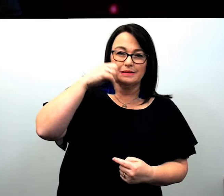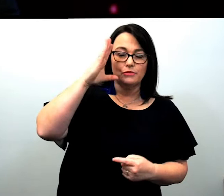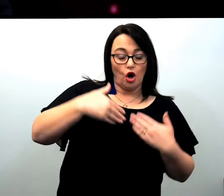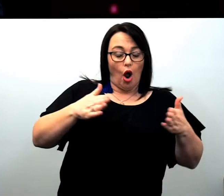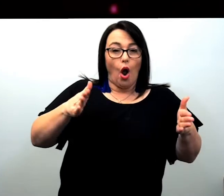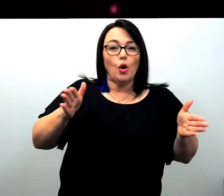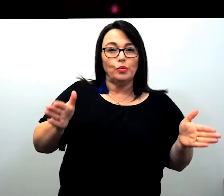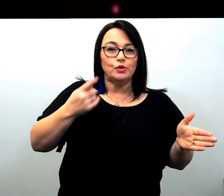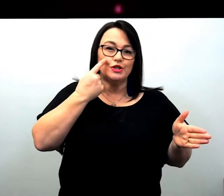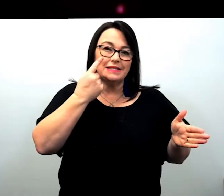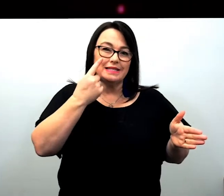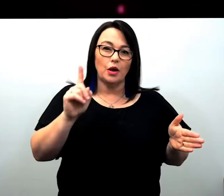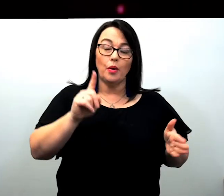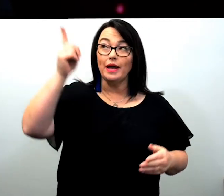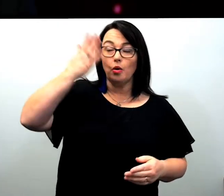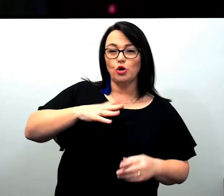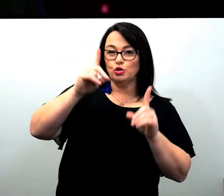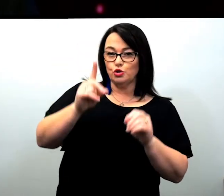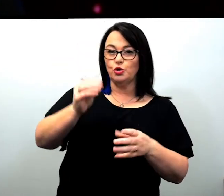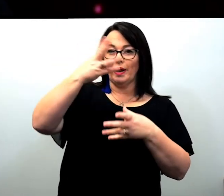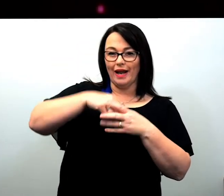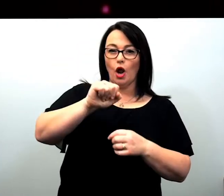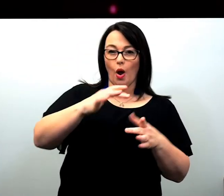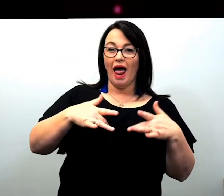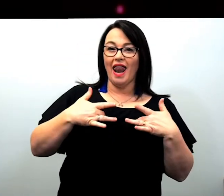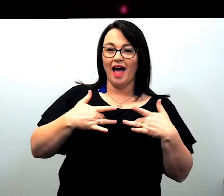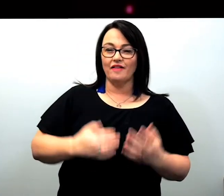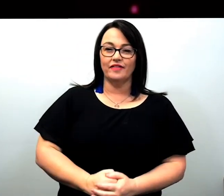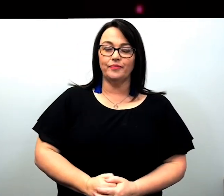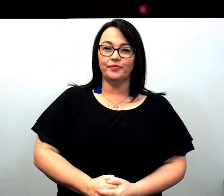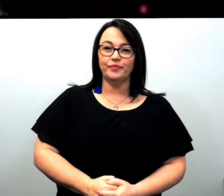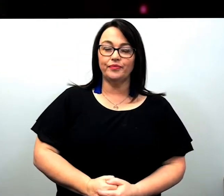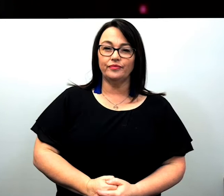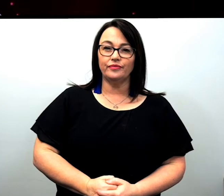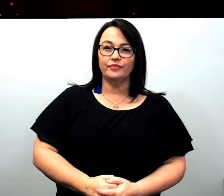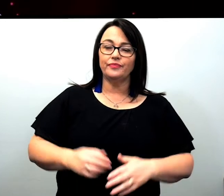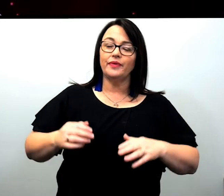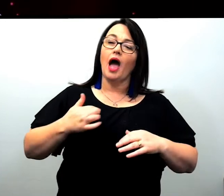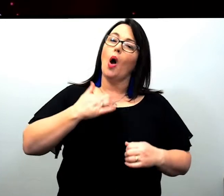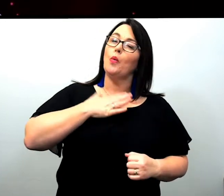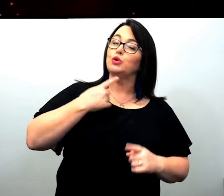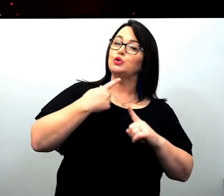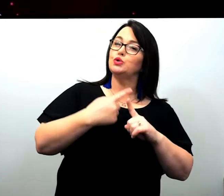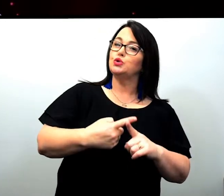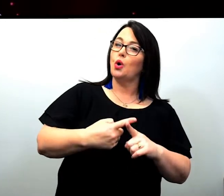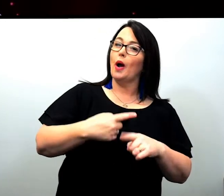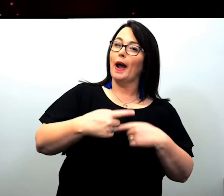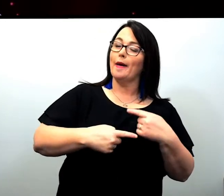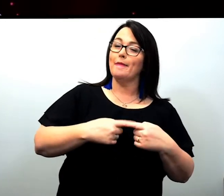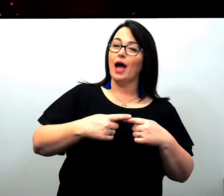your life, in this season, in this time. I want to speak to you on the topic, God's